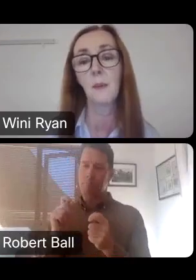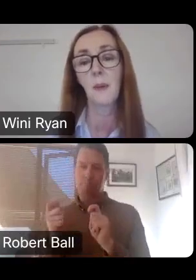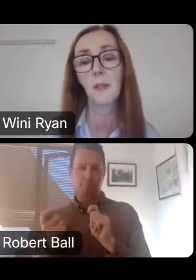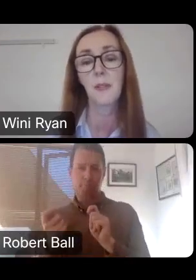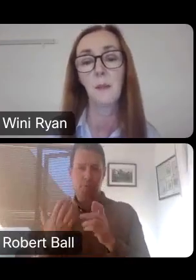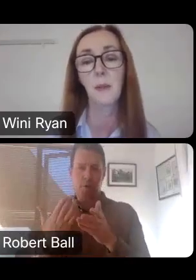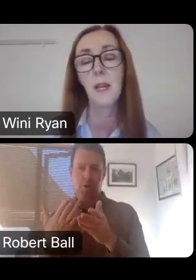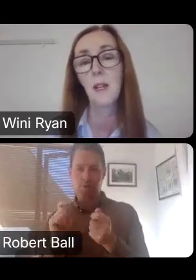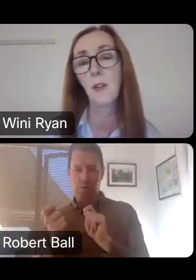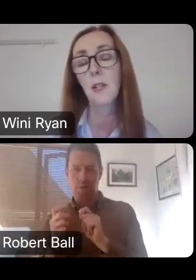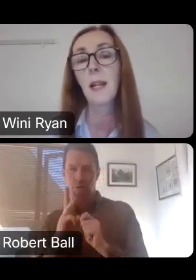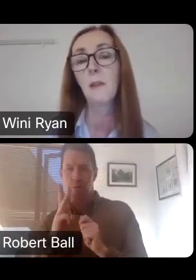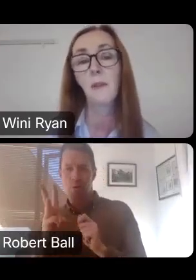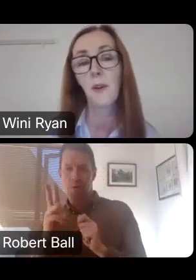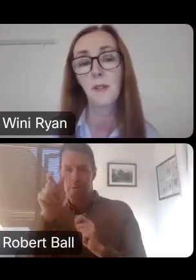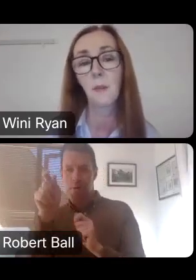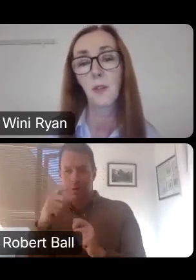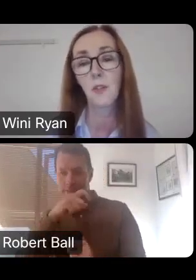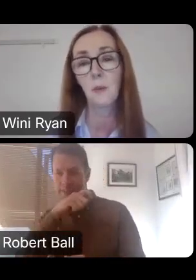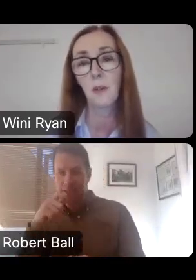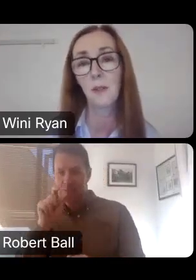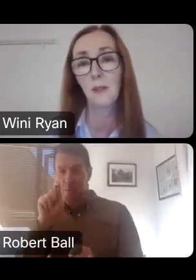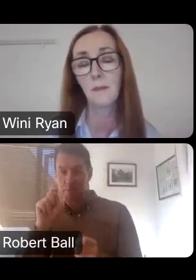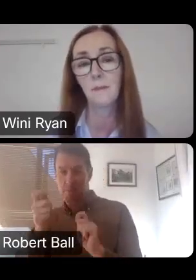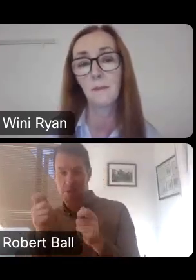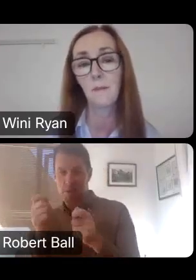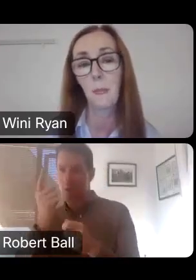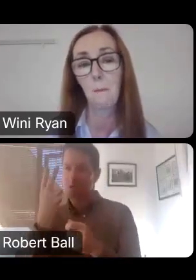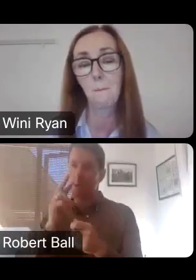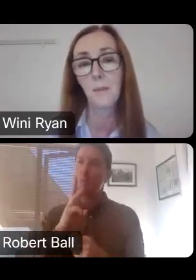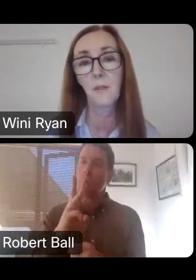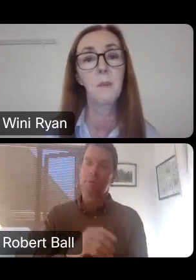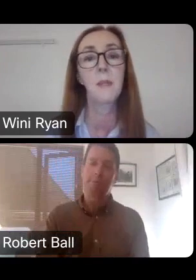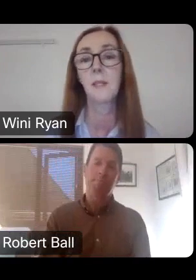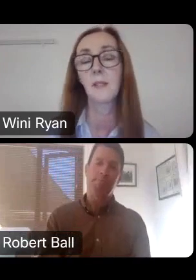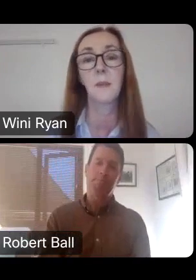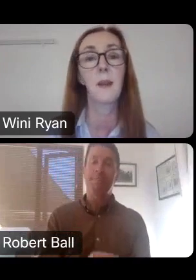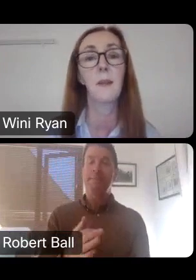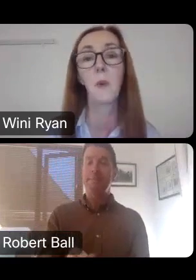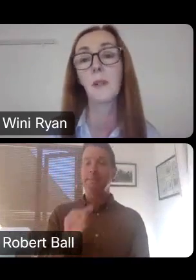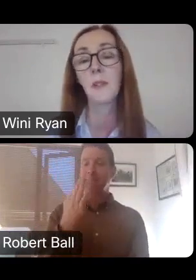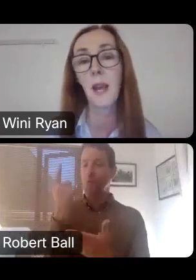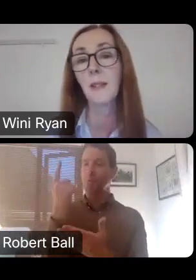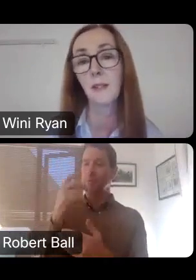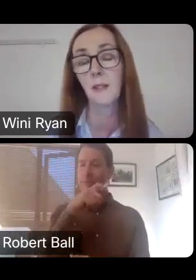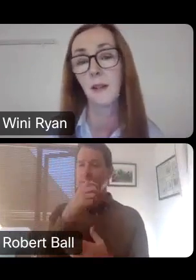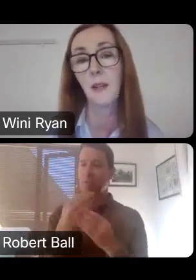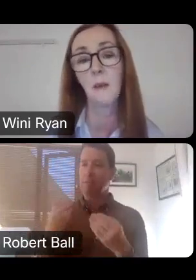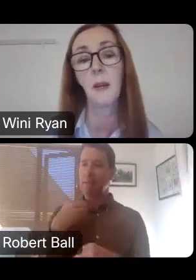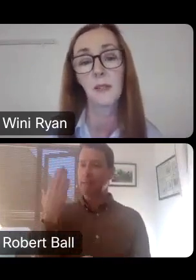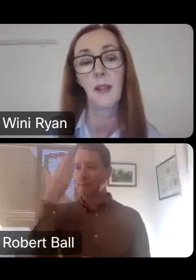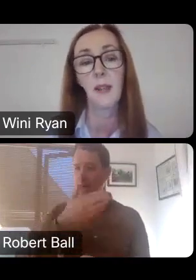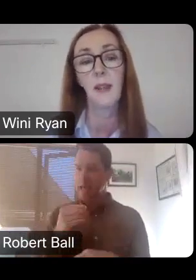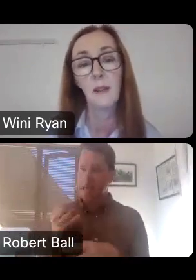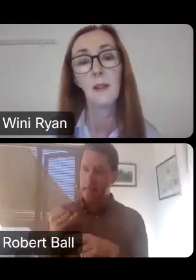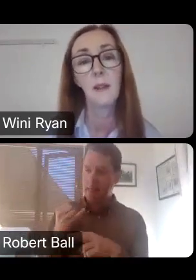what the person said, but you're slightly rephrasing 1 or 2 words. So if somebody says something and the word sad is in there, you